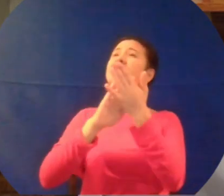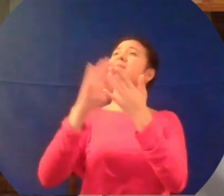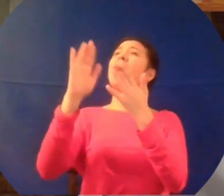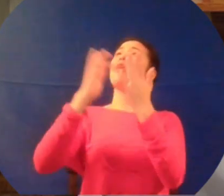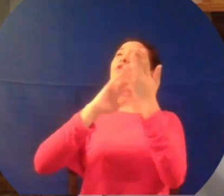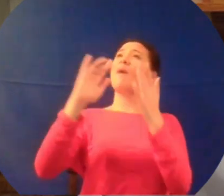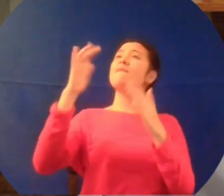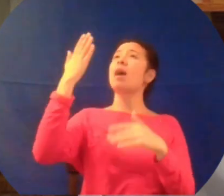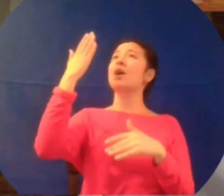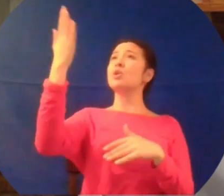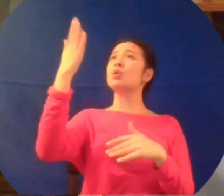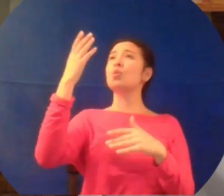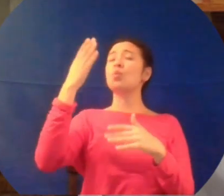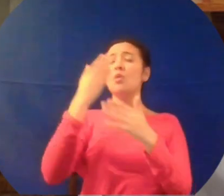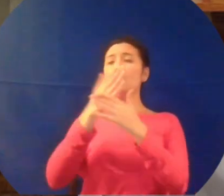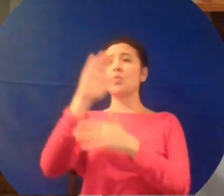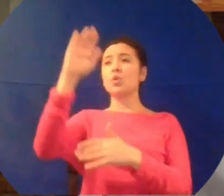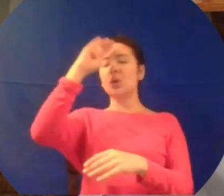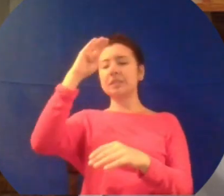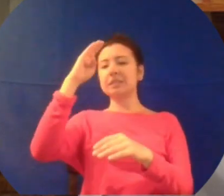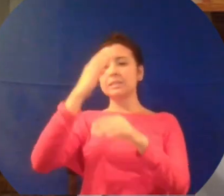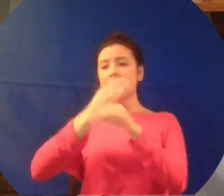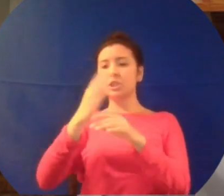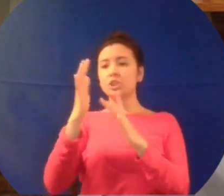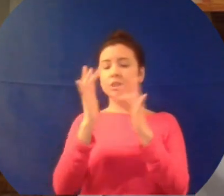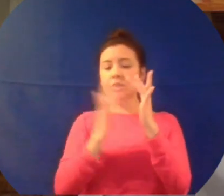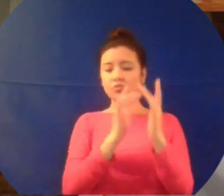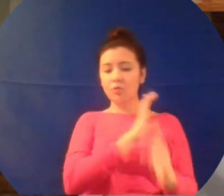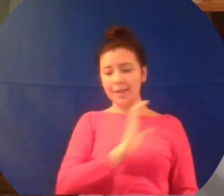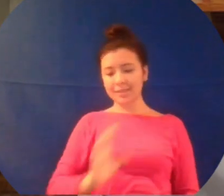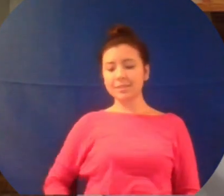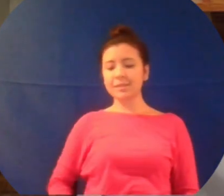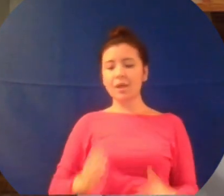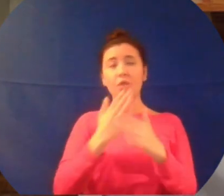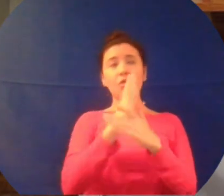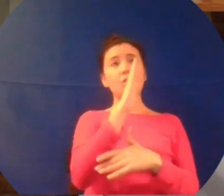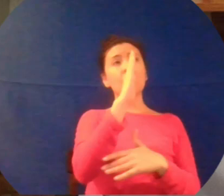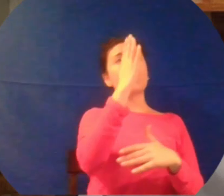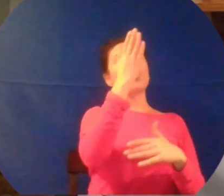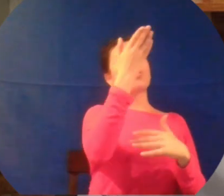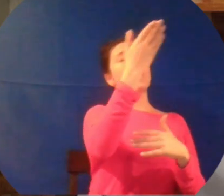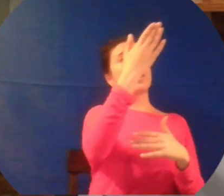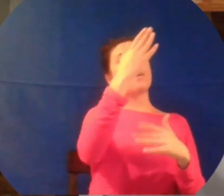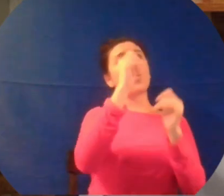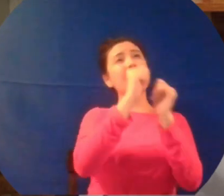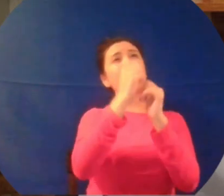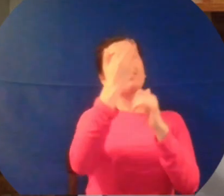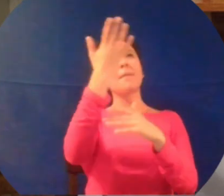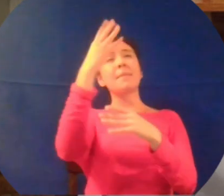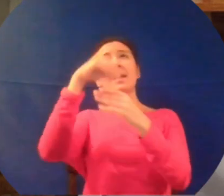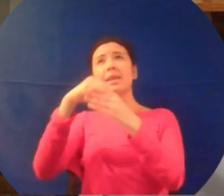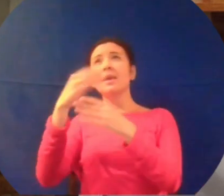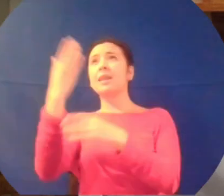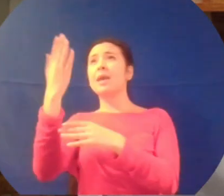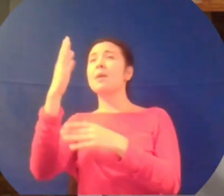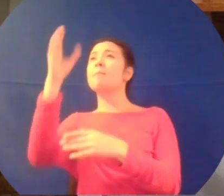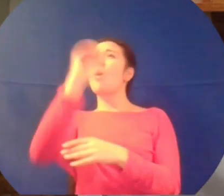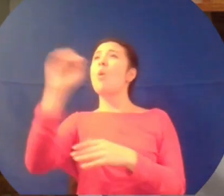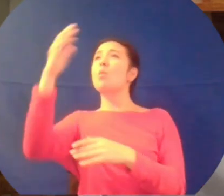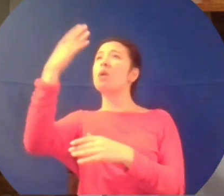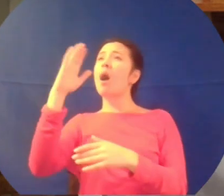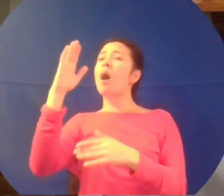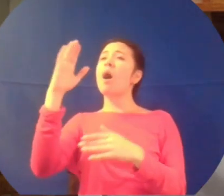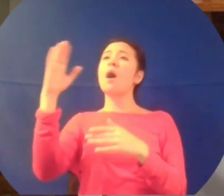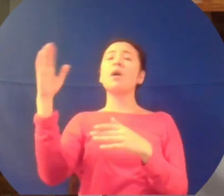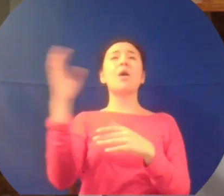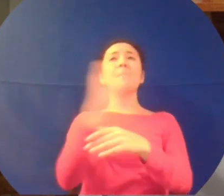you through your Son, Jesus Christ. Through him and with him and in him, O God, Almighty Father, in